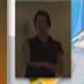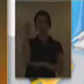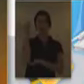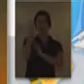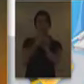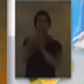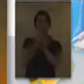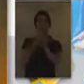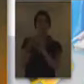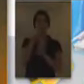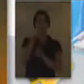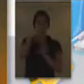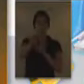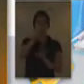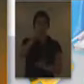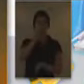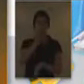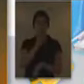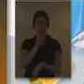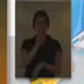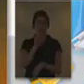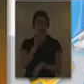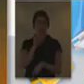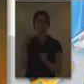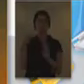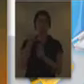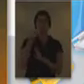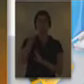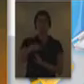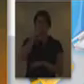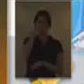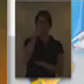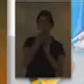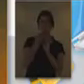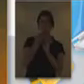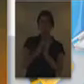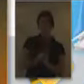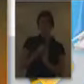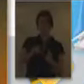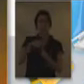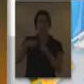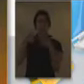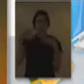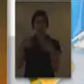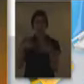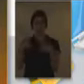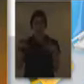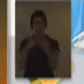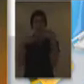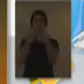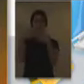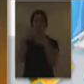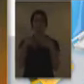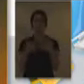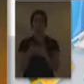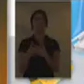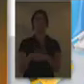And we've got also sign language as another option. Before we had icons and text, here we've got the option of sign